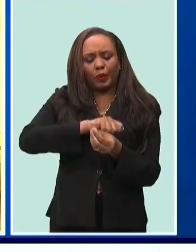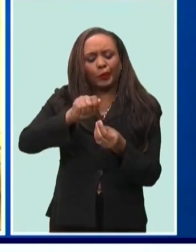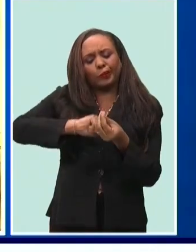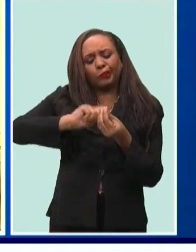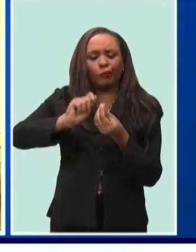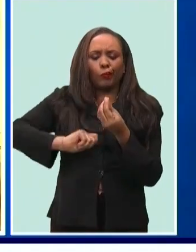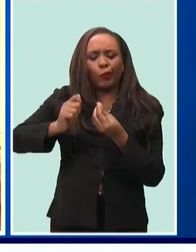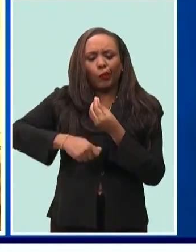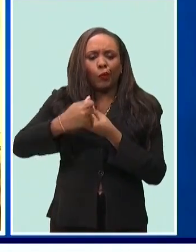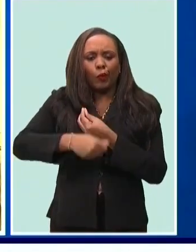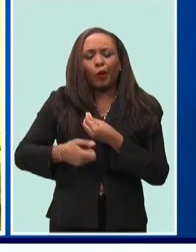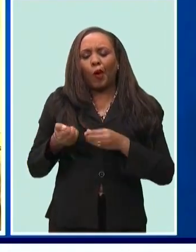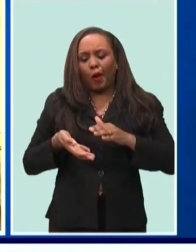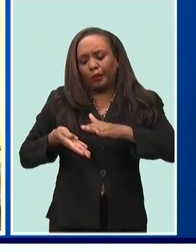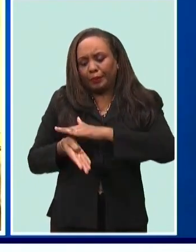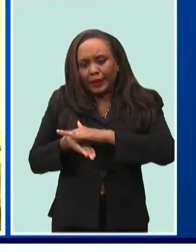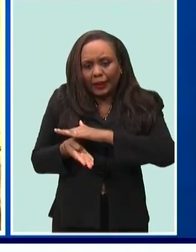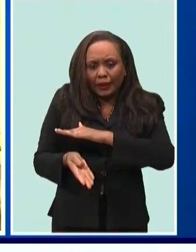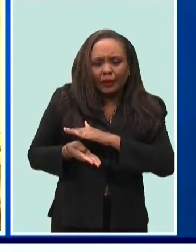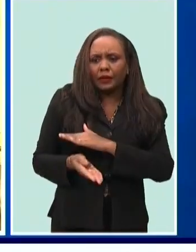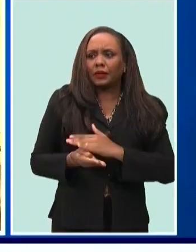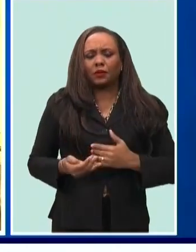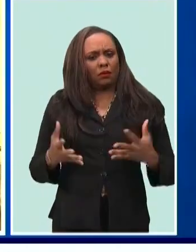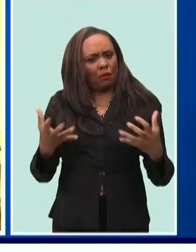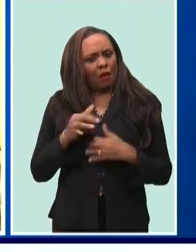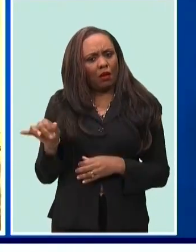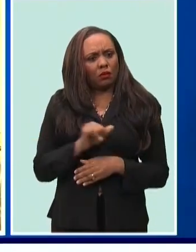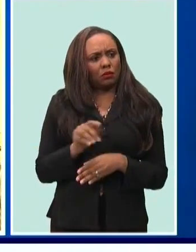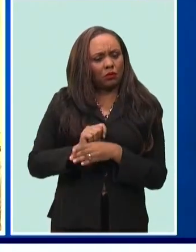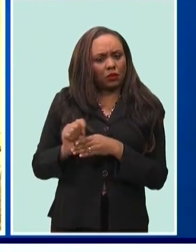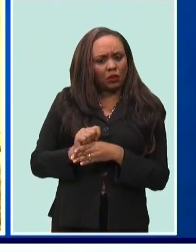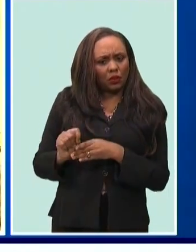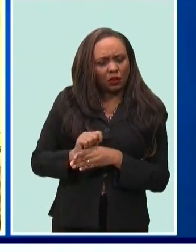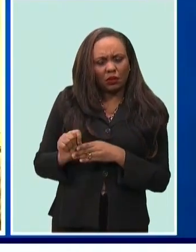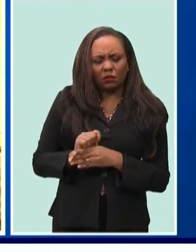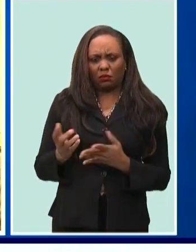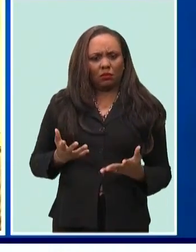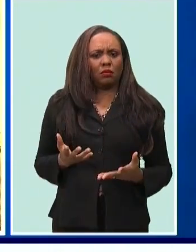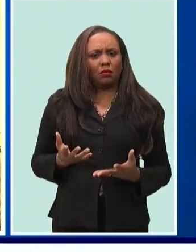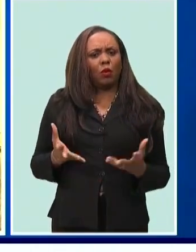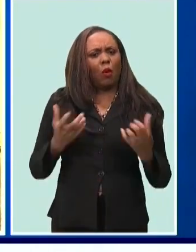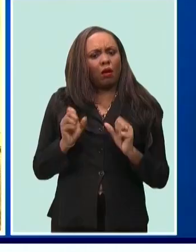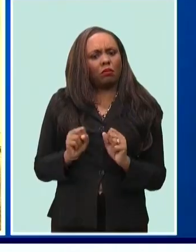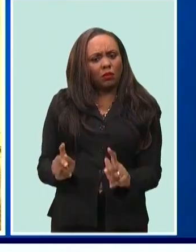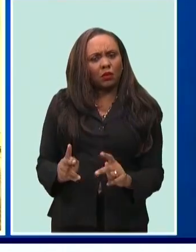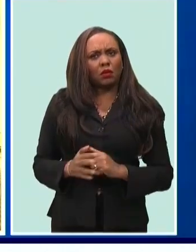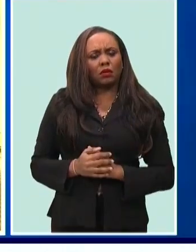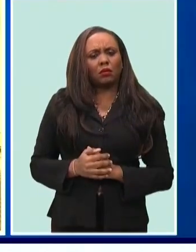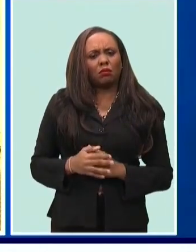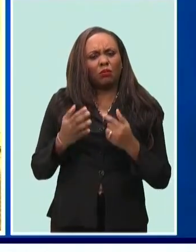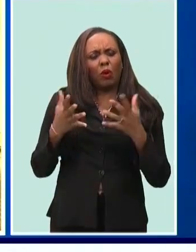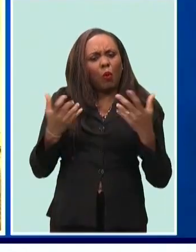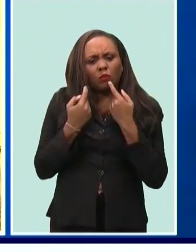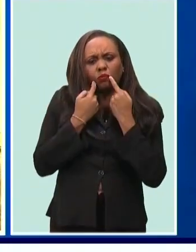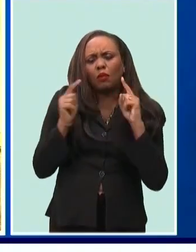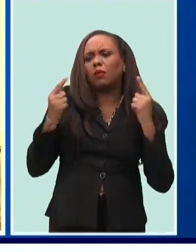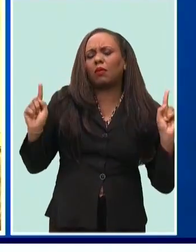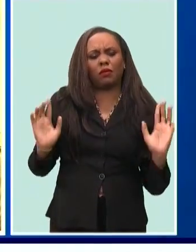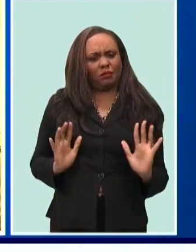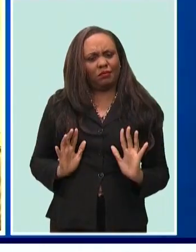baking want the same feel of having achieved and